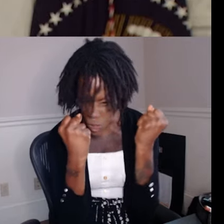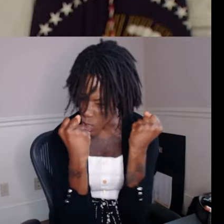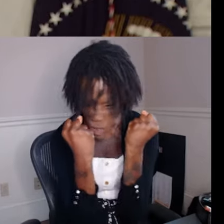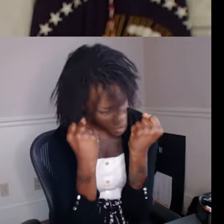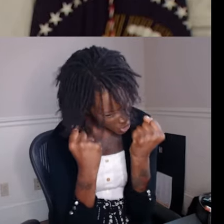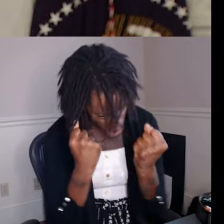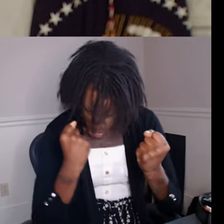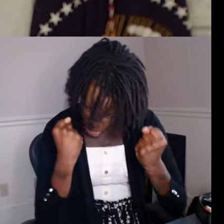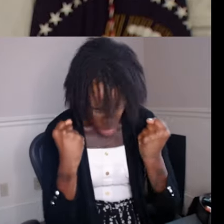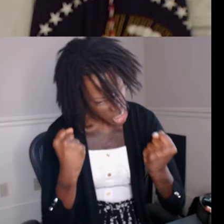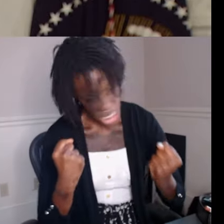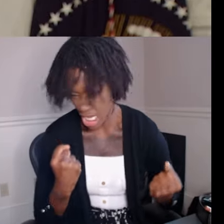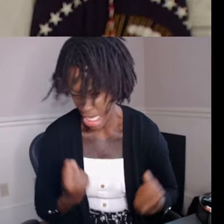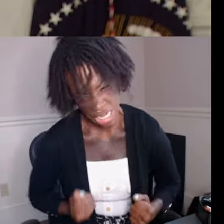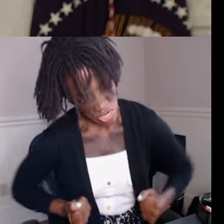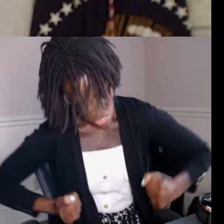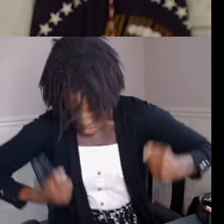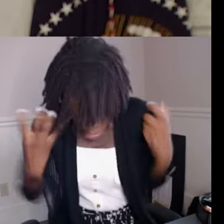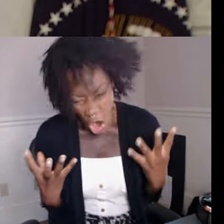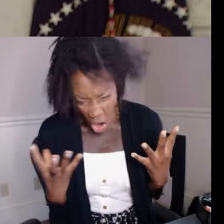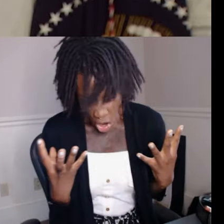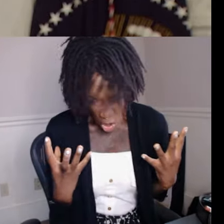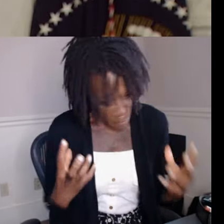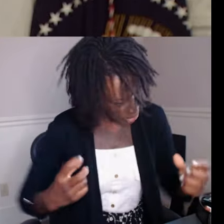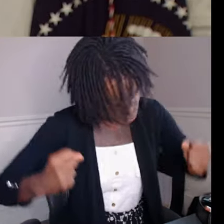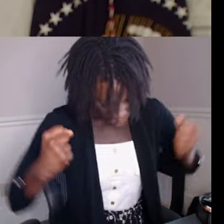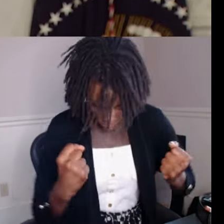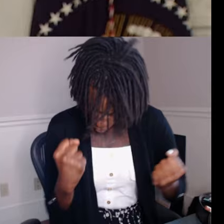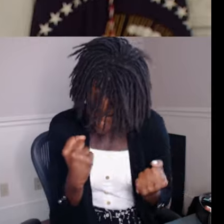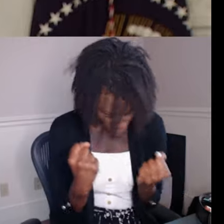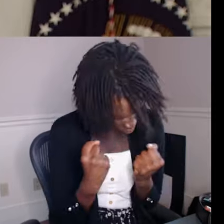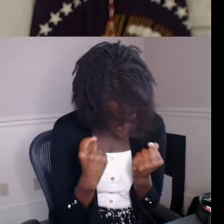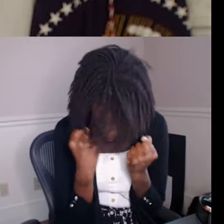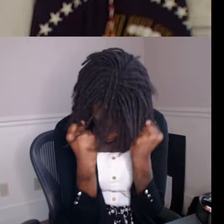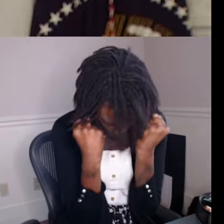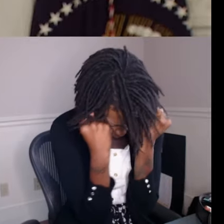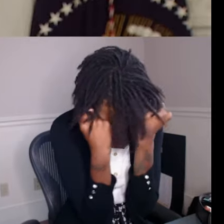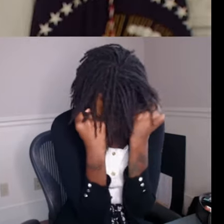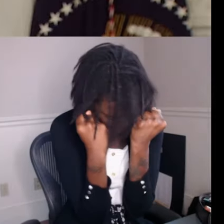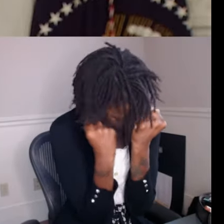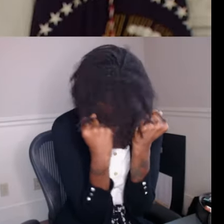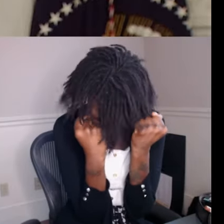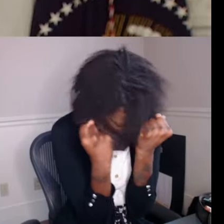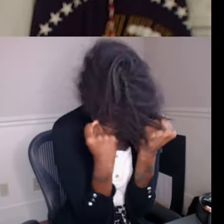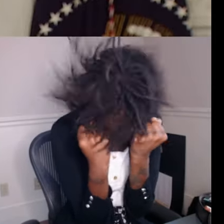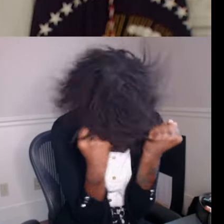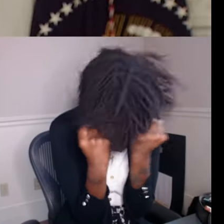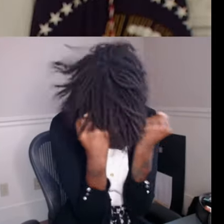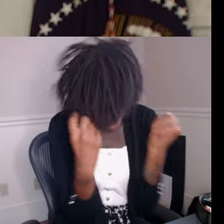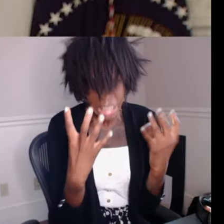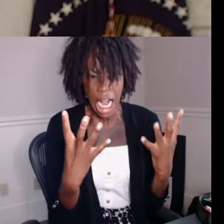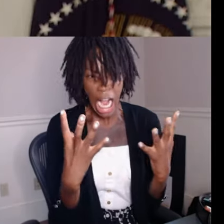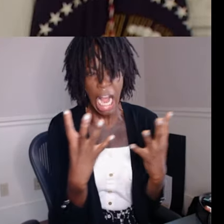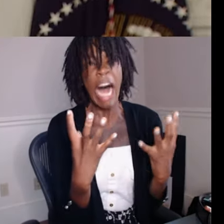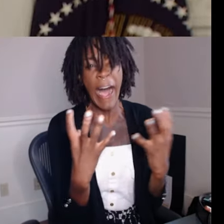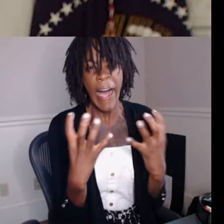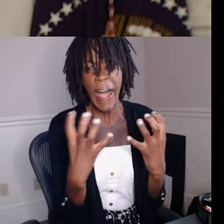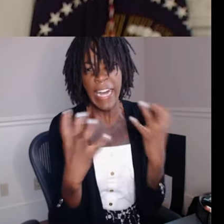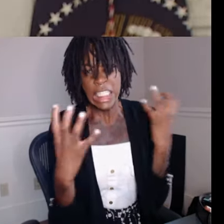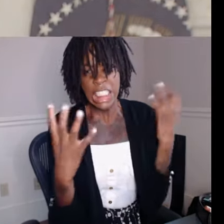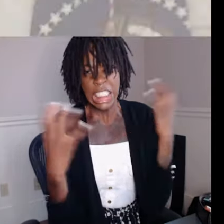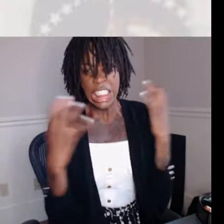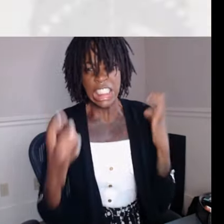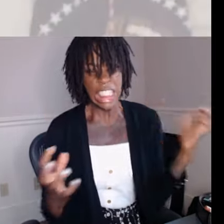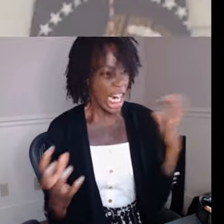We're going to reduce the spread of COVID-19 by increasing the share of the workforce that is vaccinated in businesses all